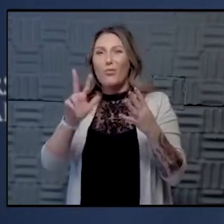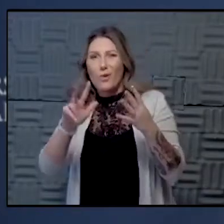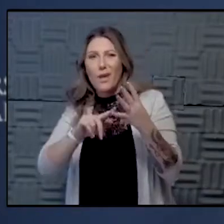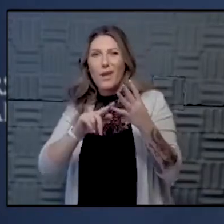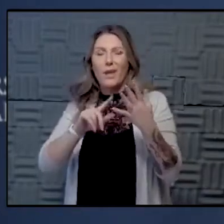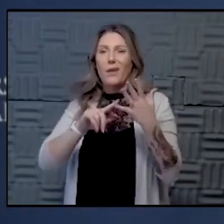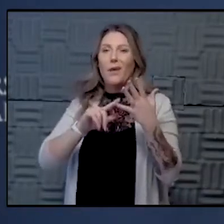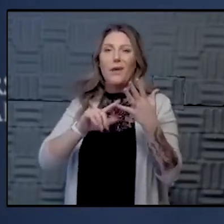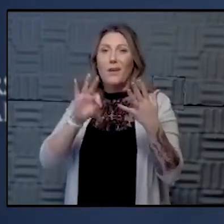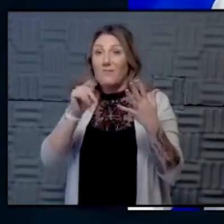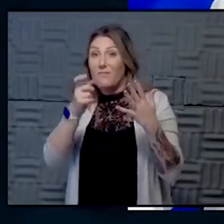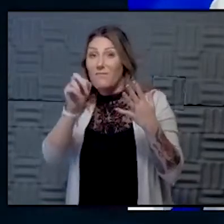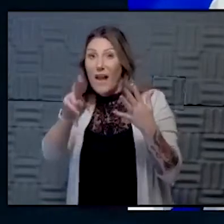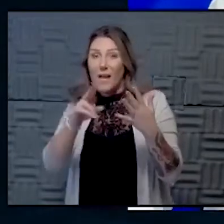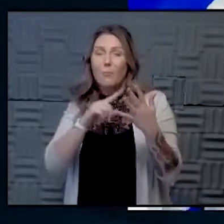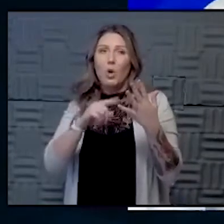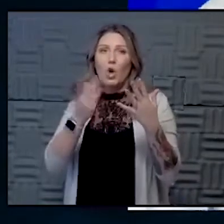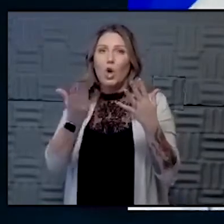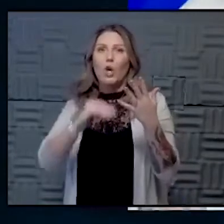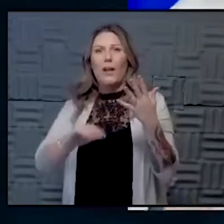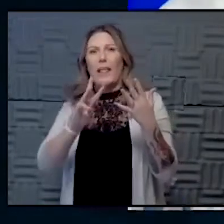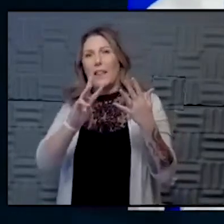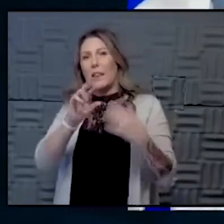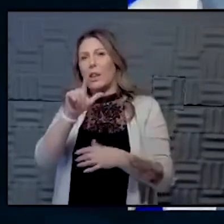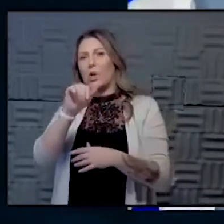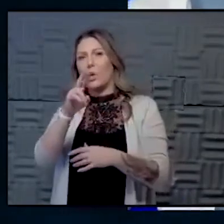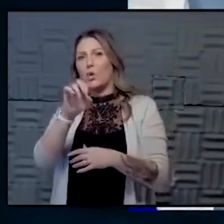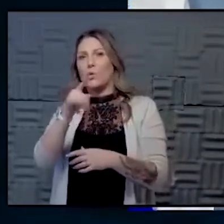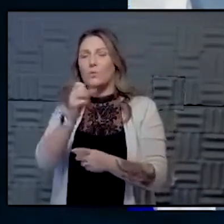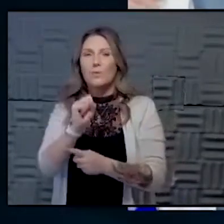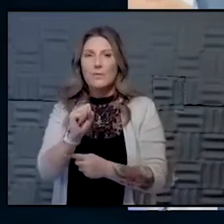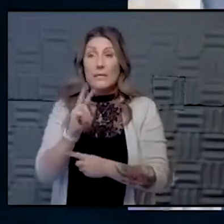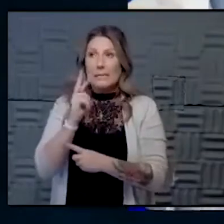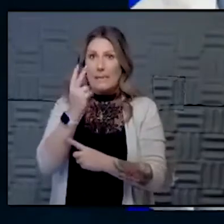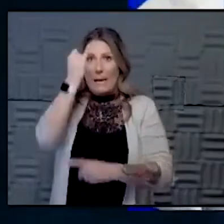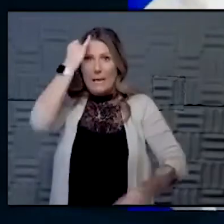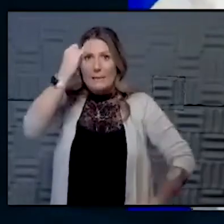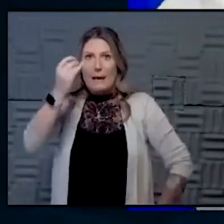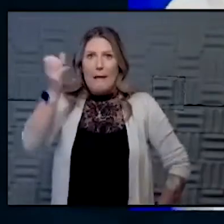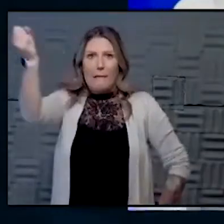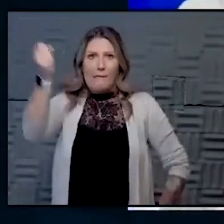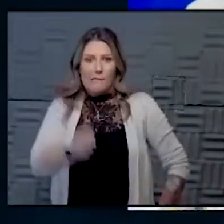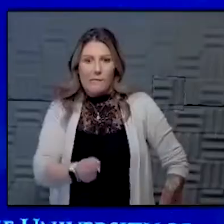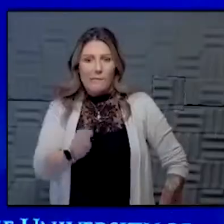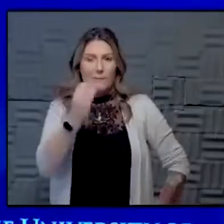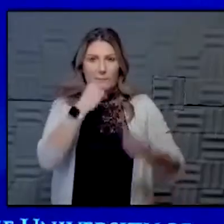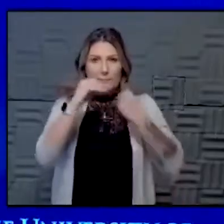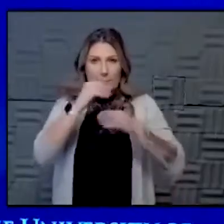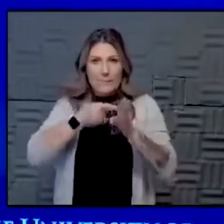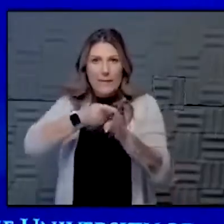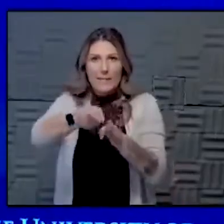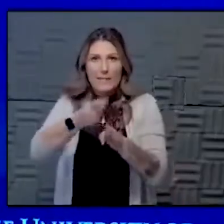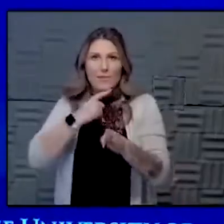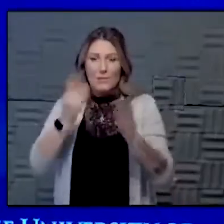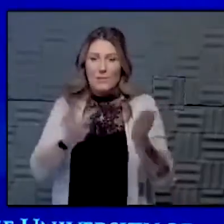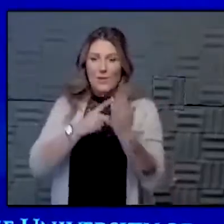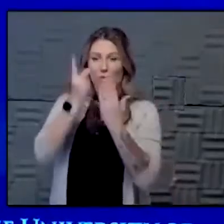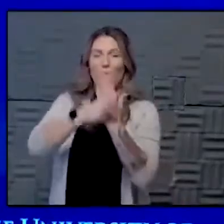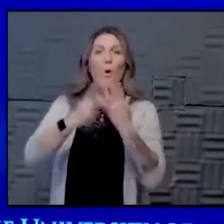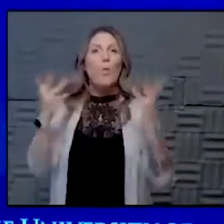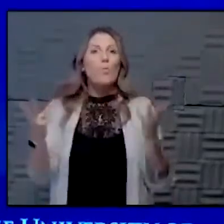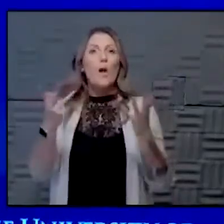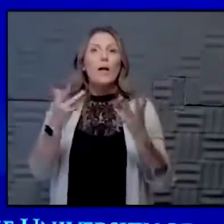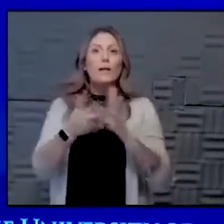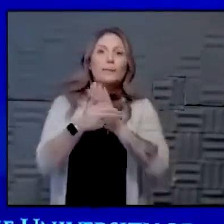legumes that we talked about? I think we need to bring, okay, now I've got our second big idea. We need to bring some dietitians down to our program. Yeah. And let's talk what is a healthy